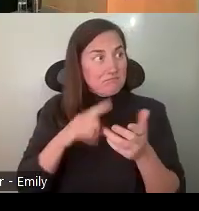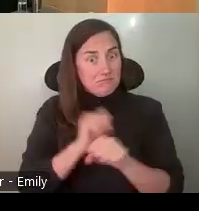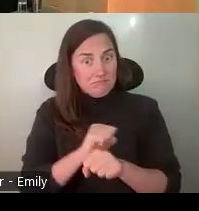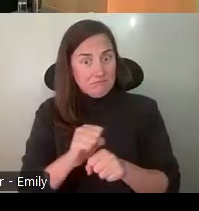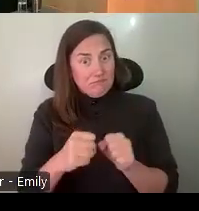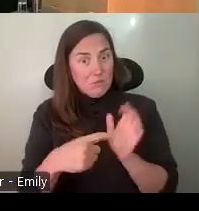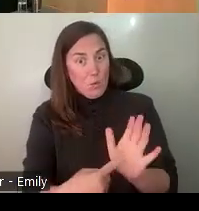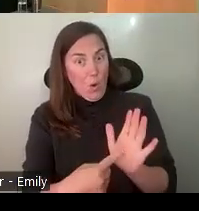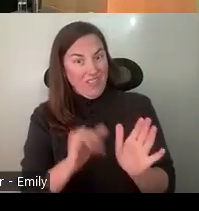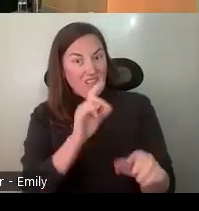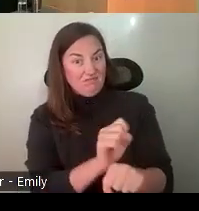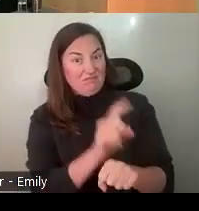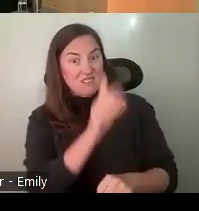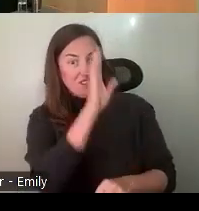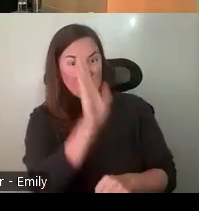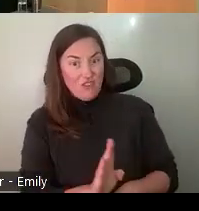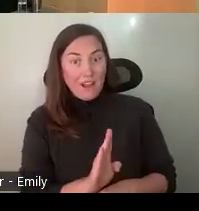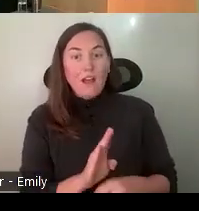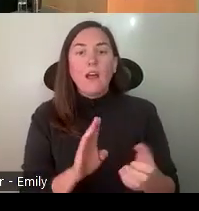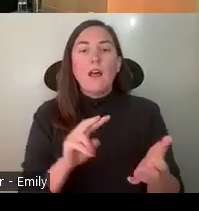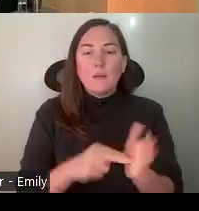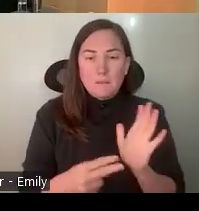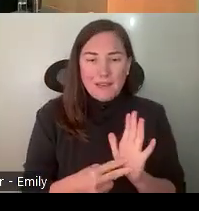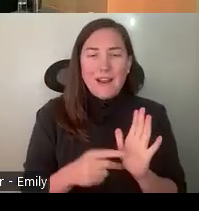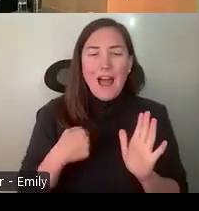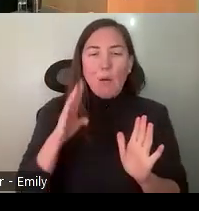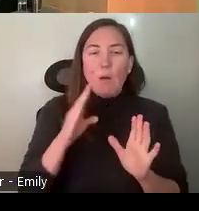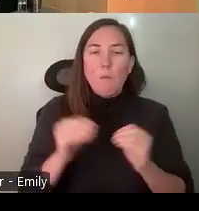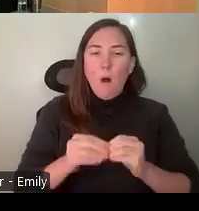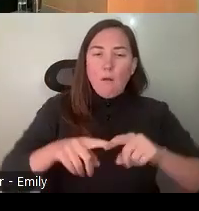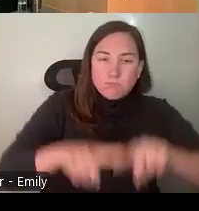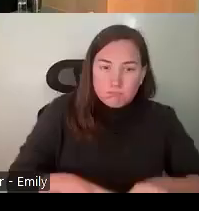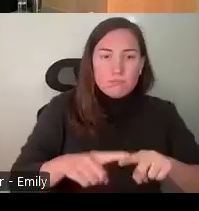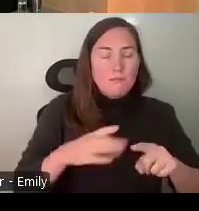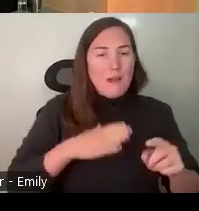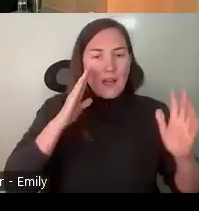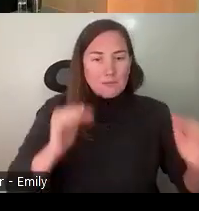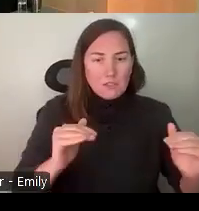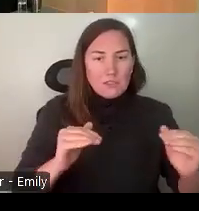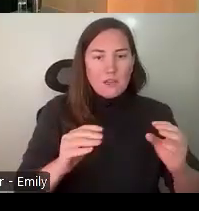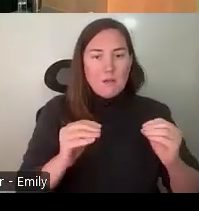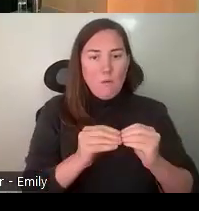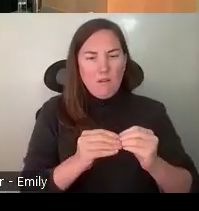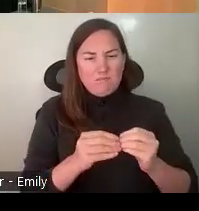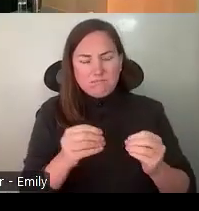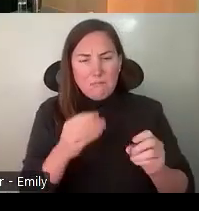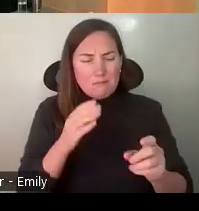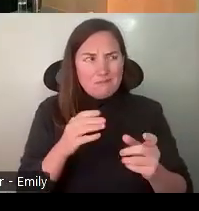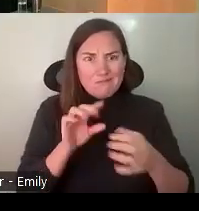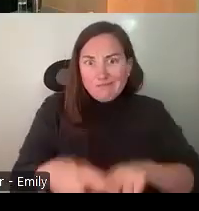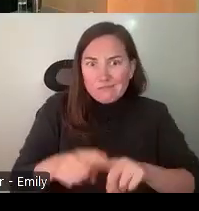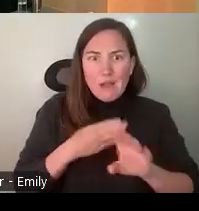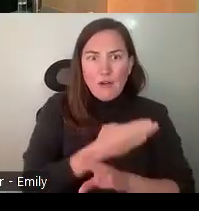may contribute to this overweighting of prior information or expectations. So is it possible that for a subset of